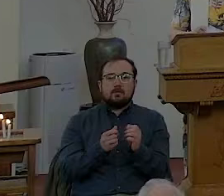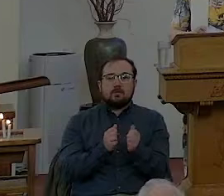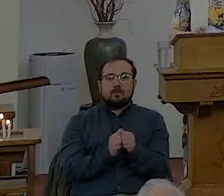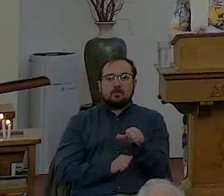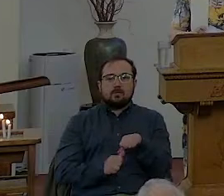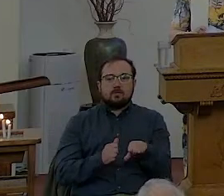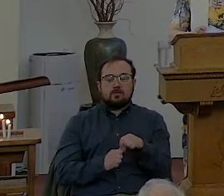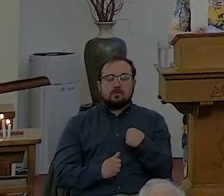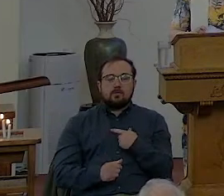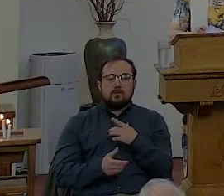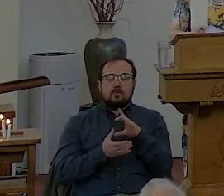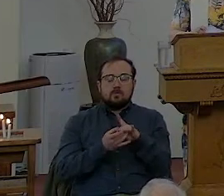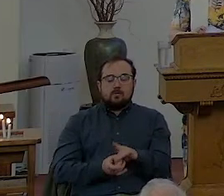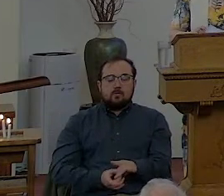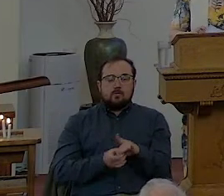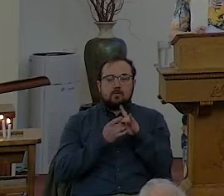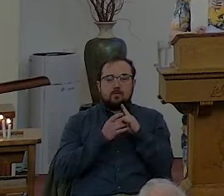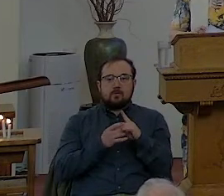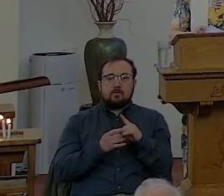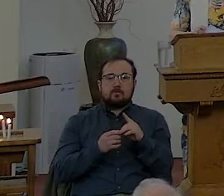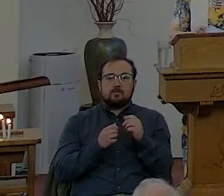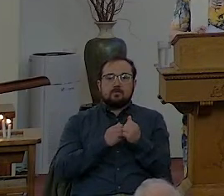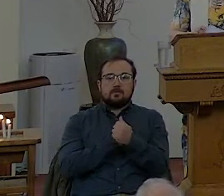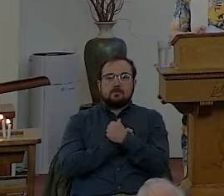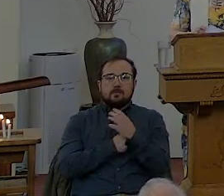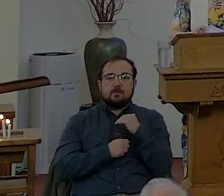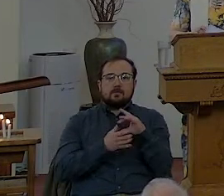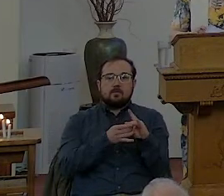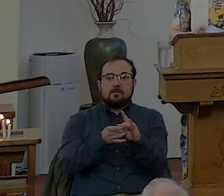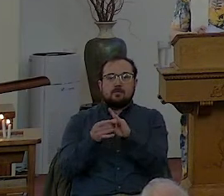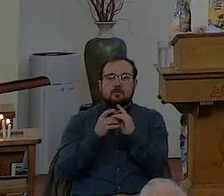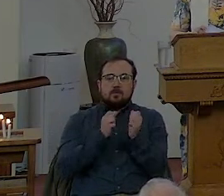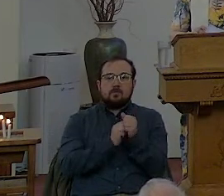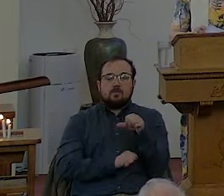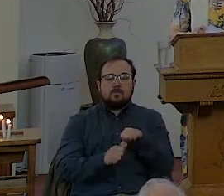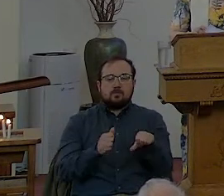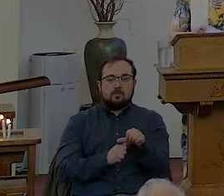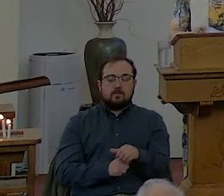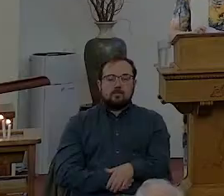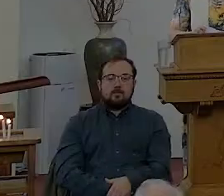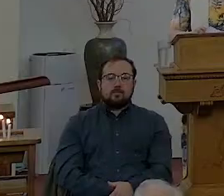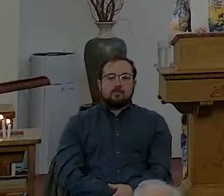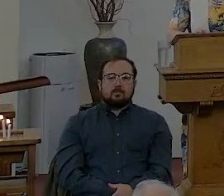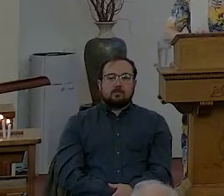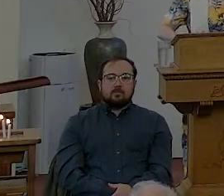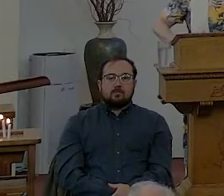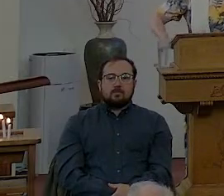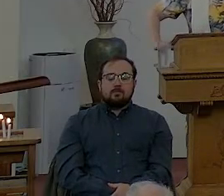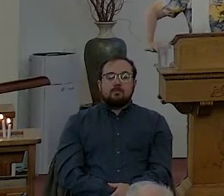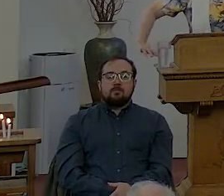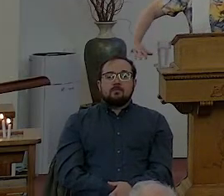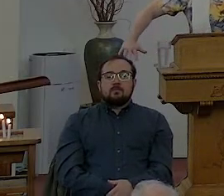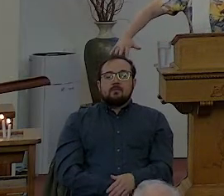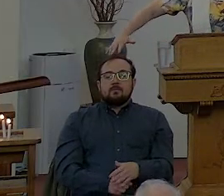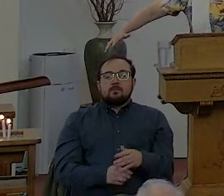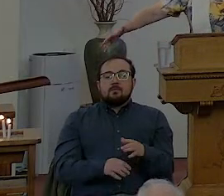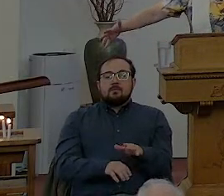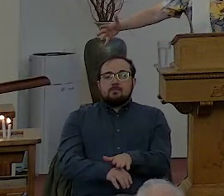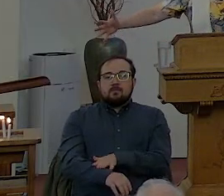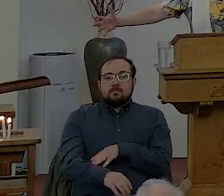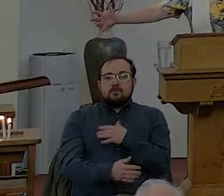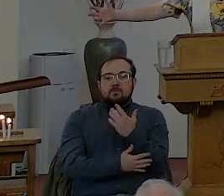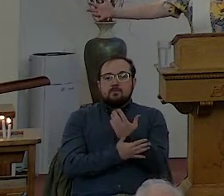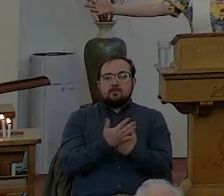are grounded in love and connected to each other. Now slowly lift your arms up like